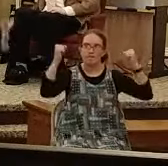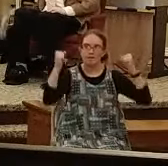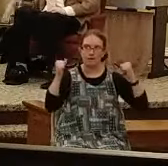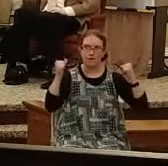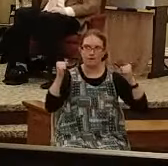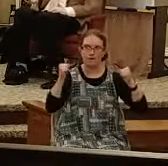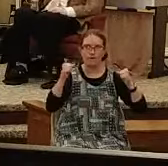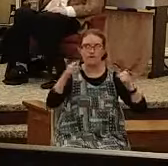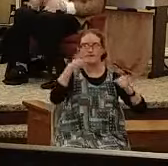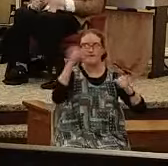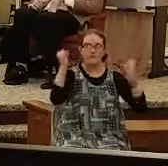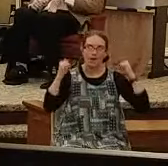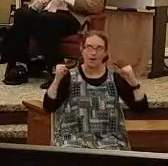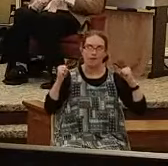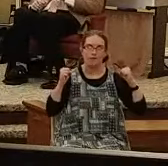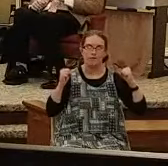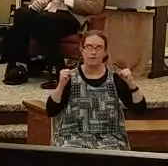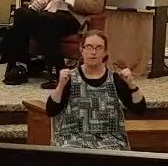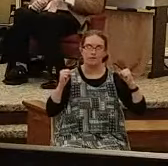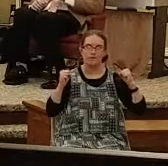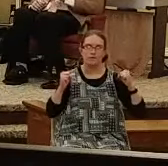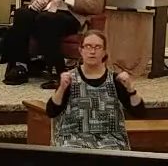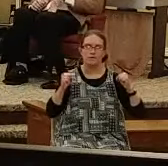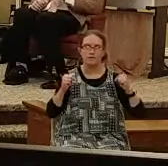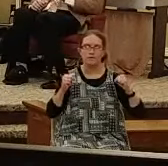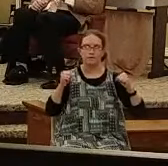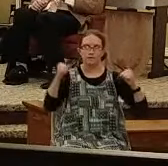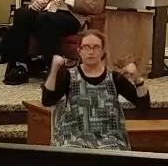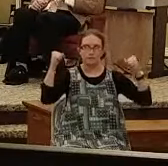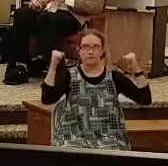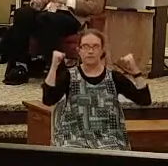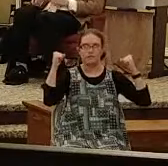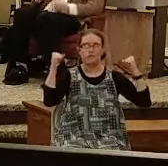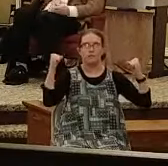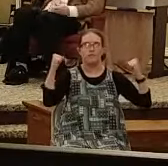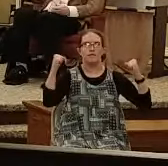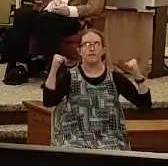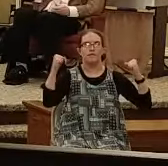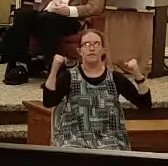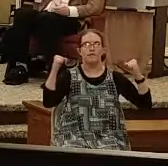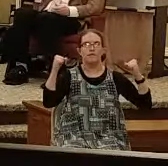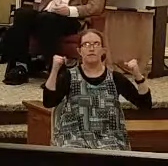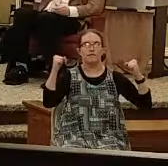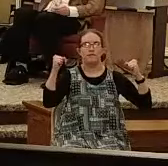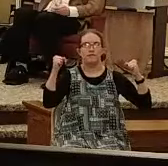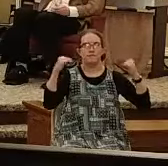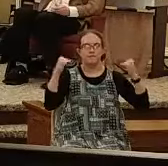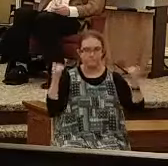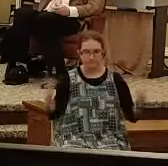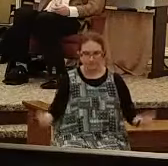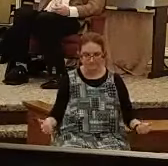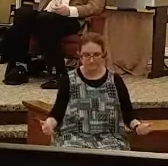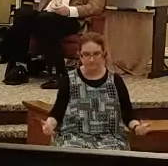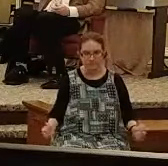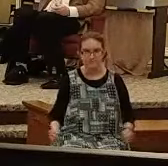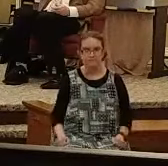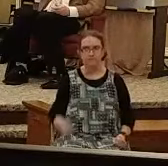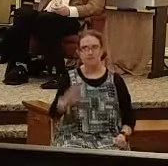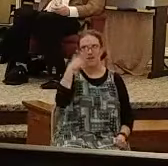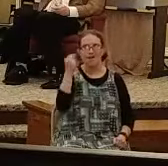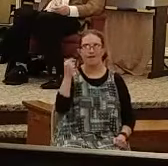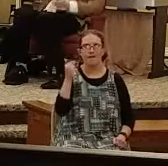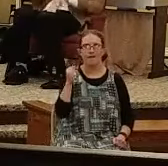power, everybody say power, of his might. Now, he said